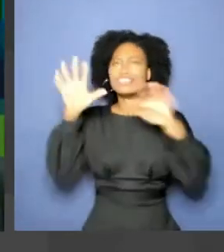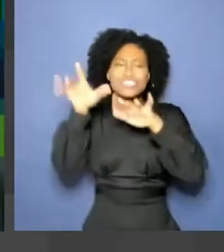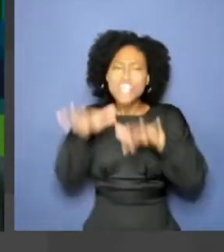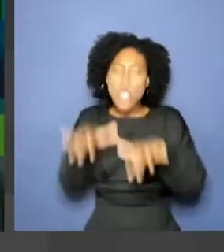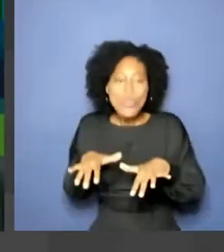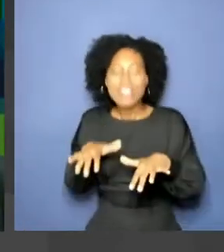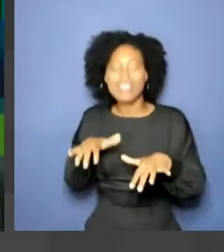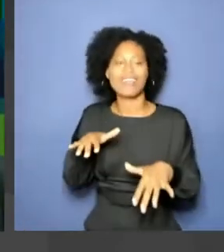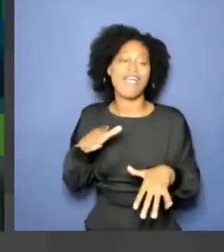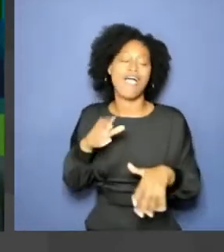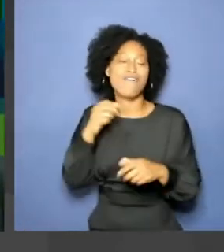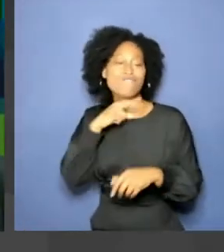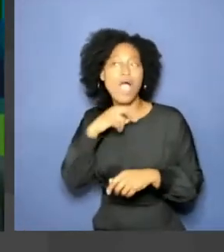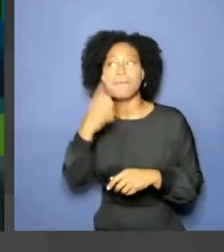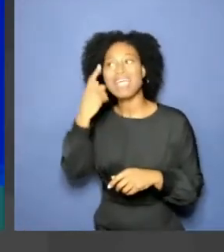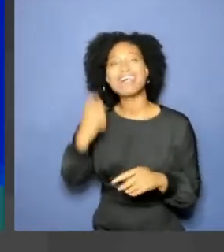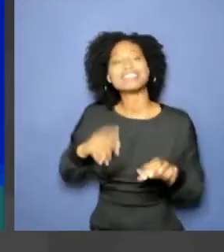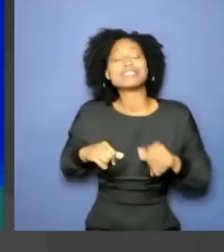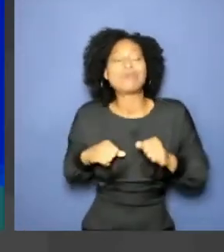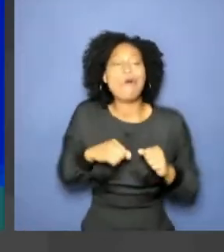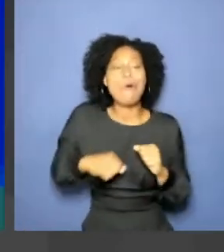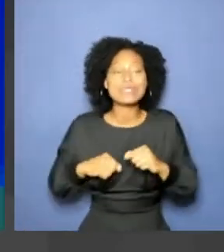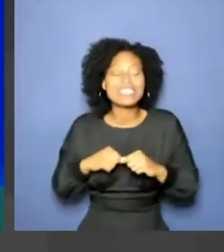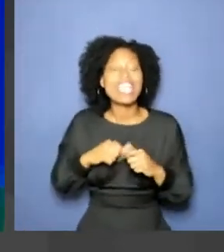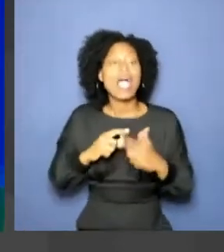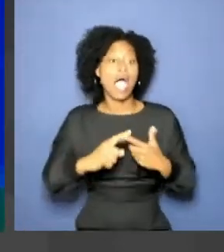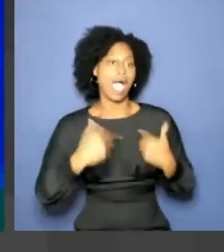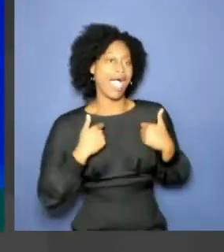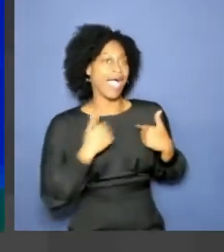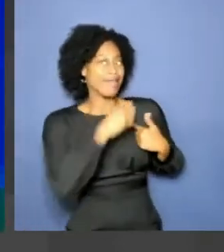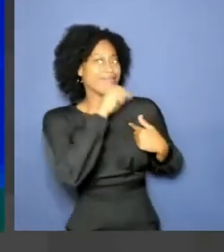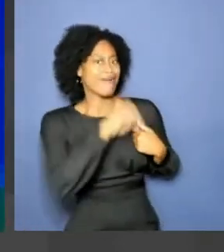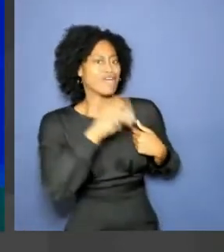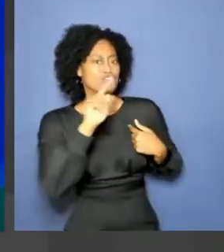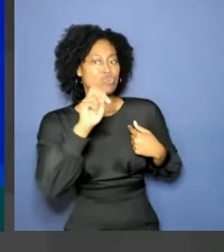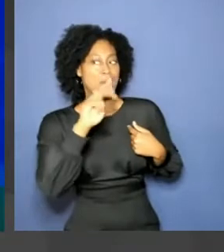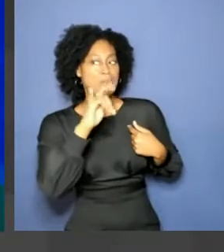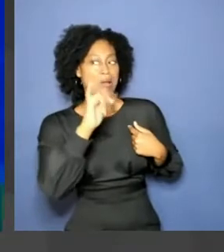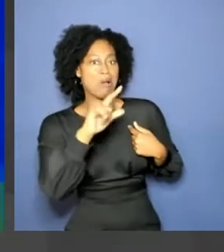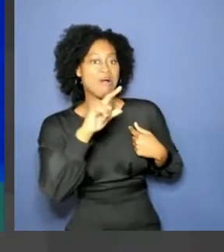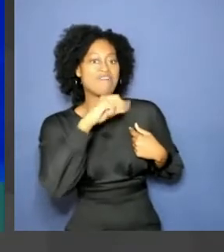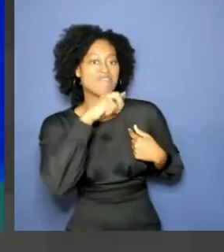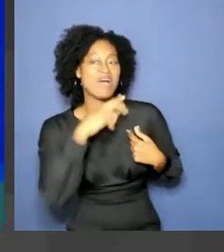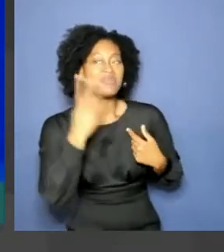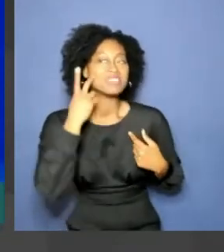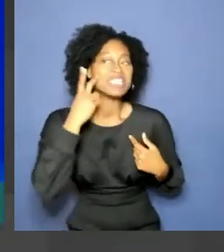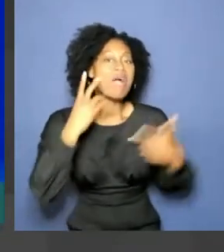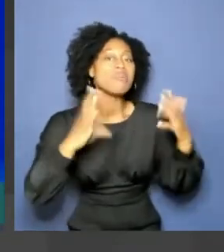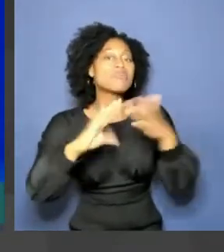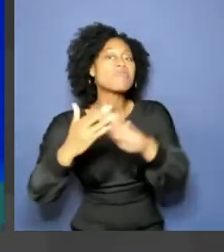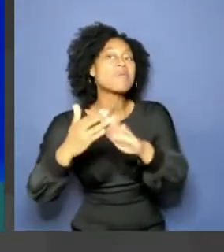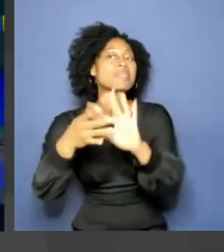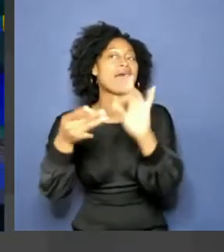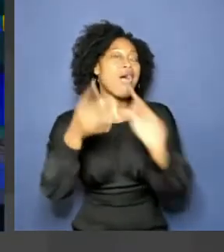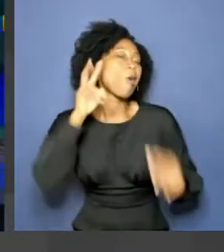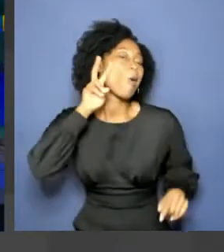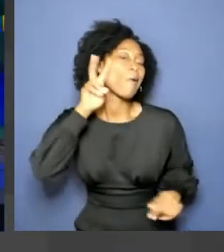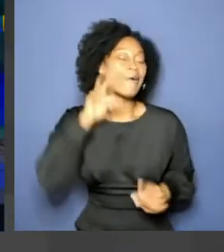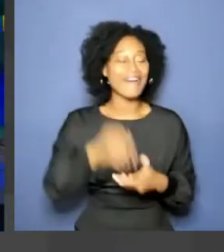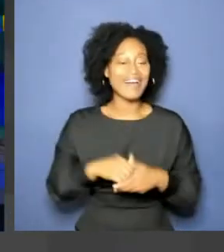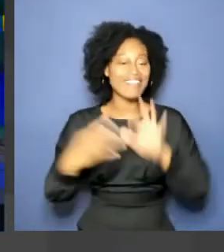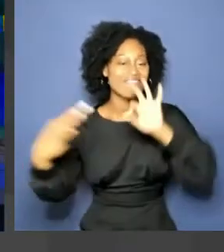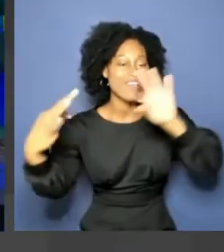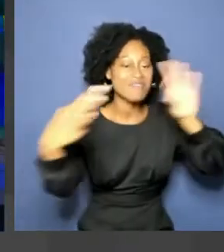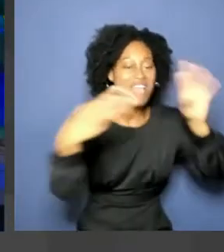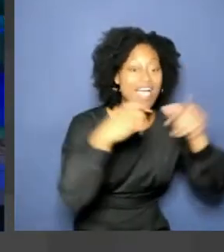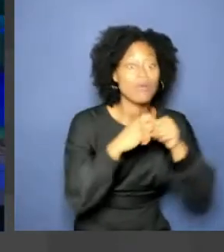cozy. Ooh, I'm tropical frog. I'm very interested to see which one the community loves the most. I love them all of them.